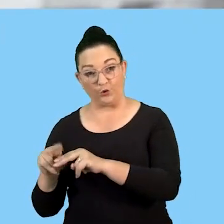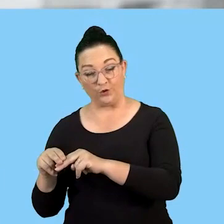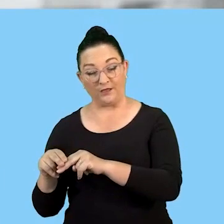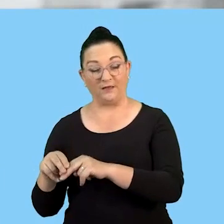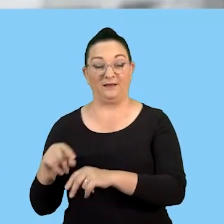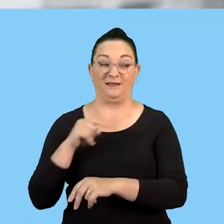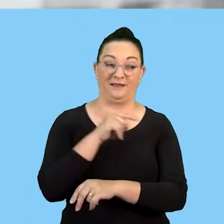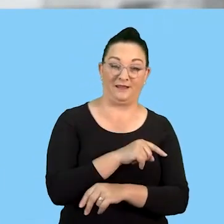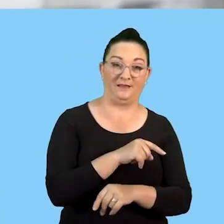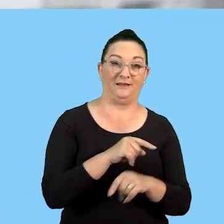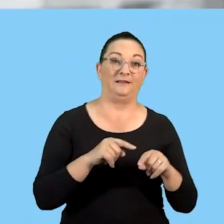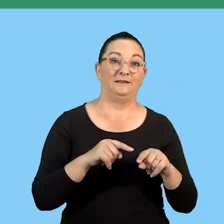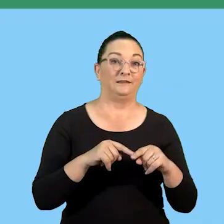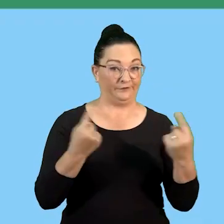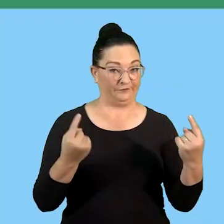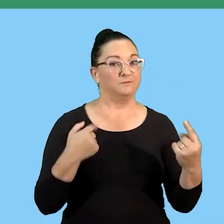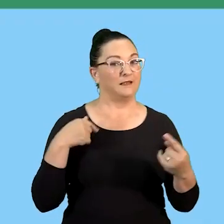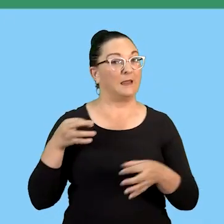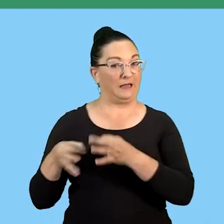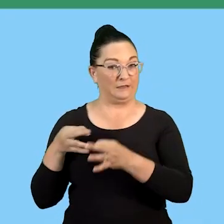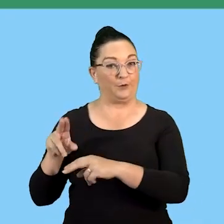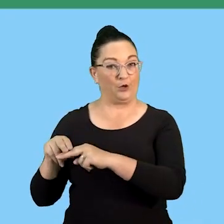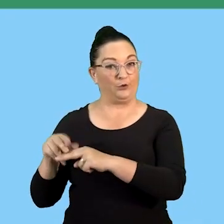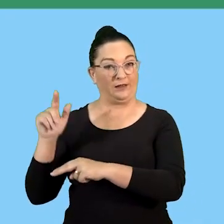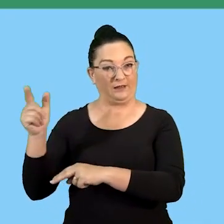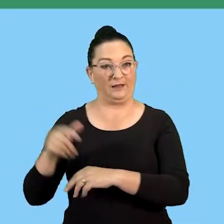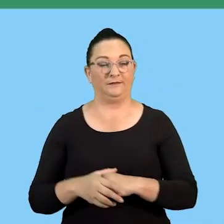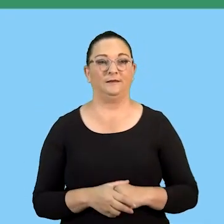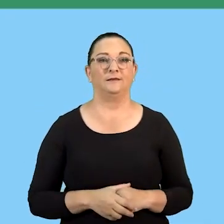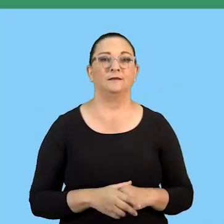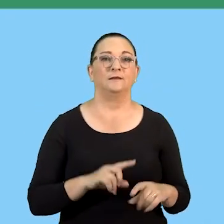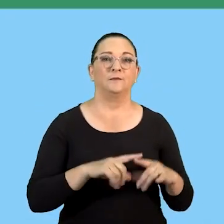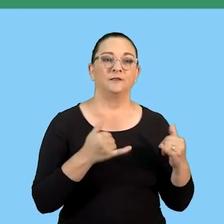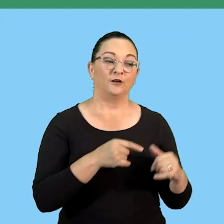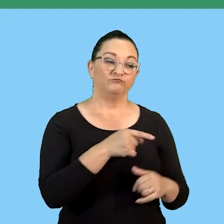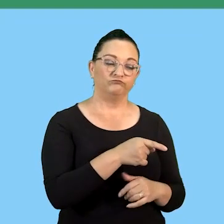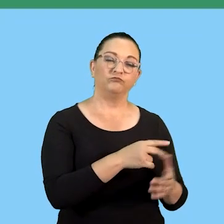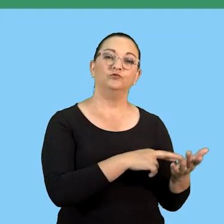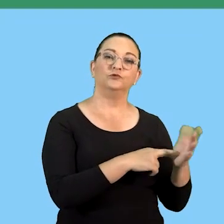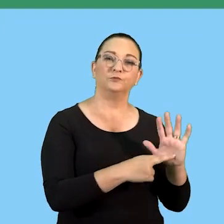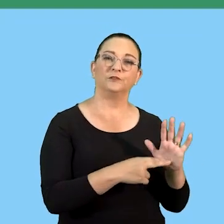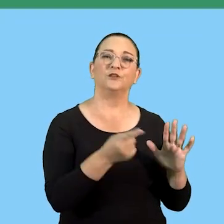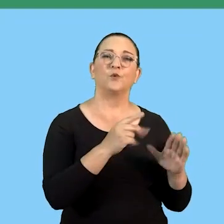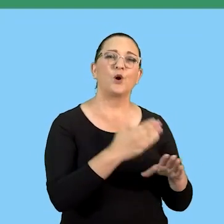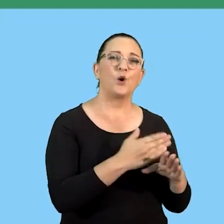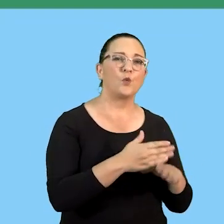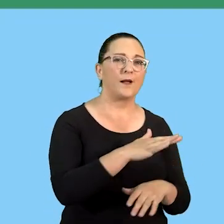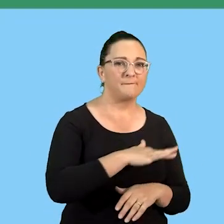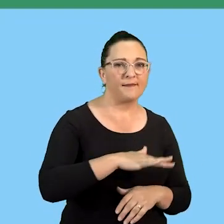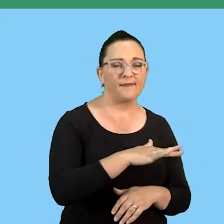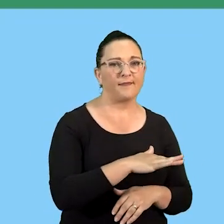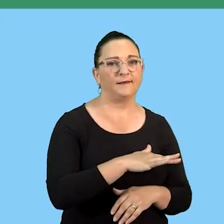between the two just now. The function of the forum is to represent the employees in that workplace and